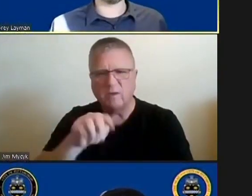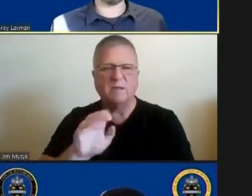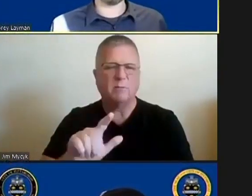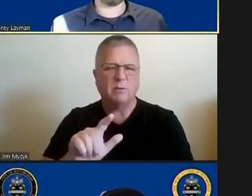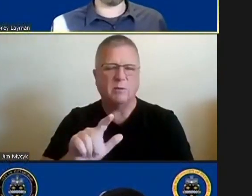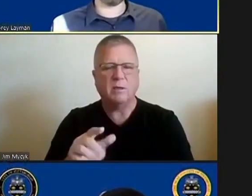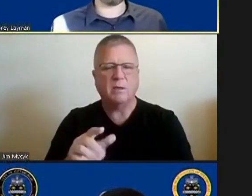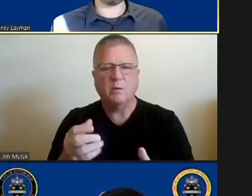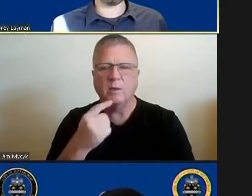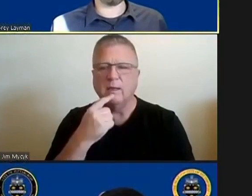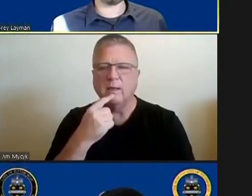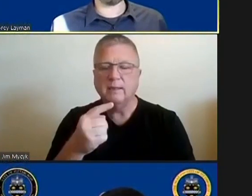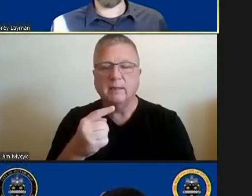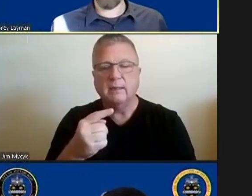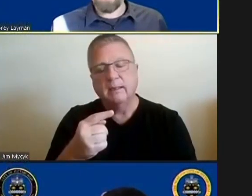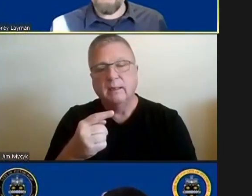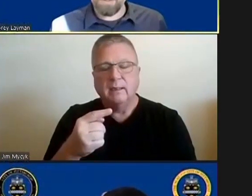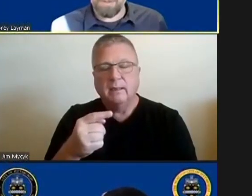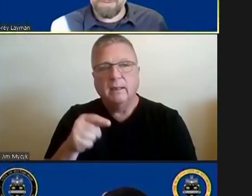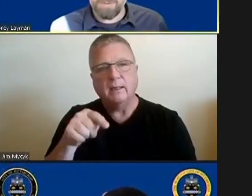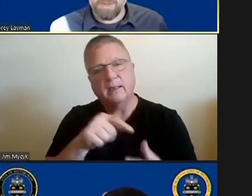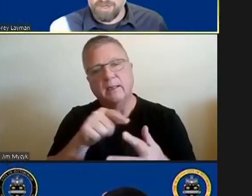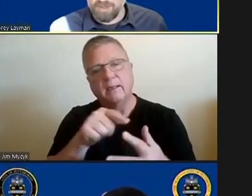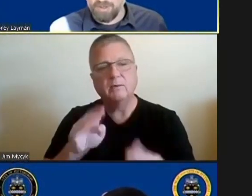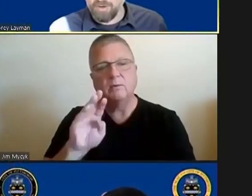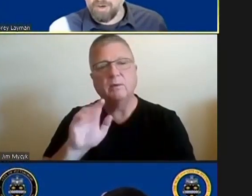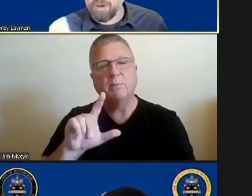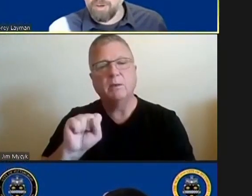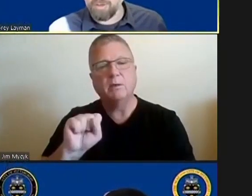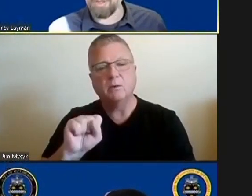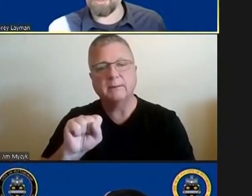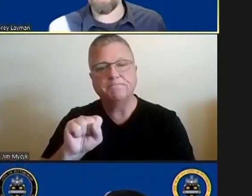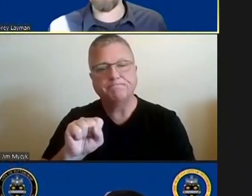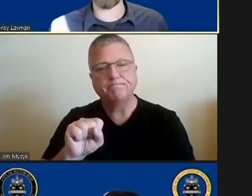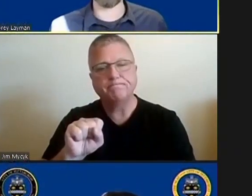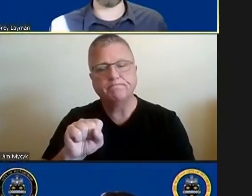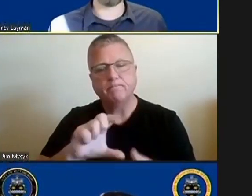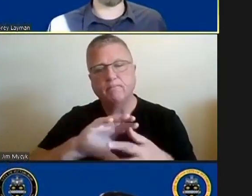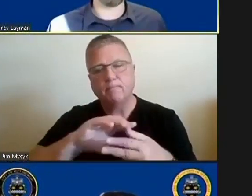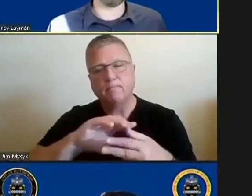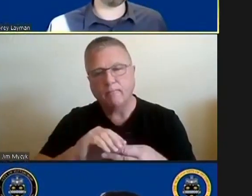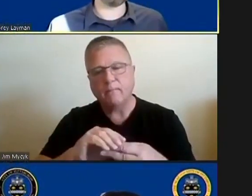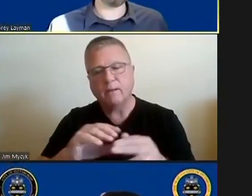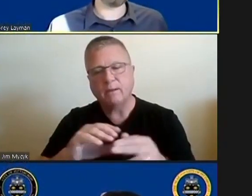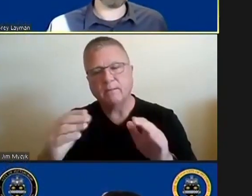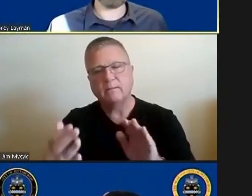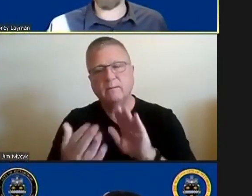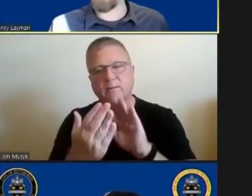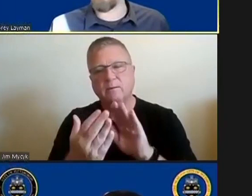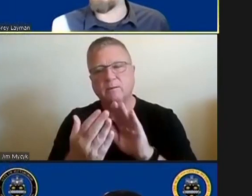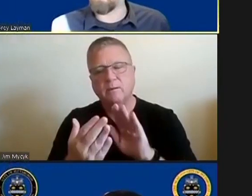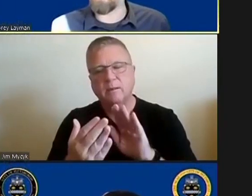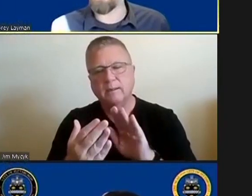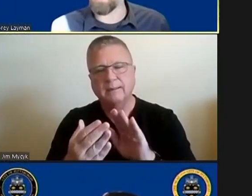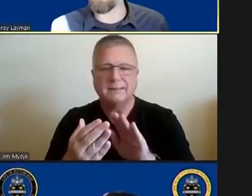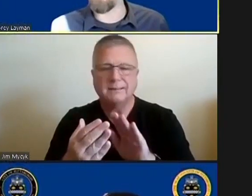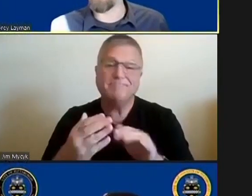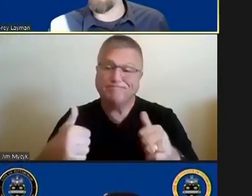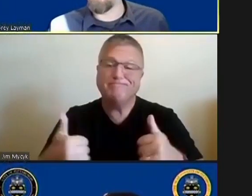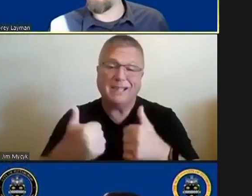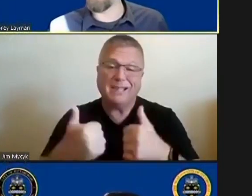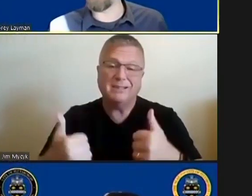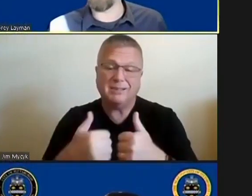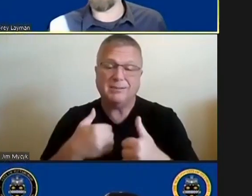these 3 bills all address some challenges that we've had